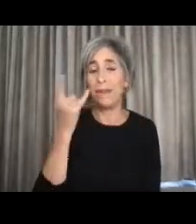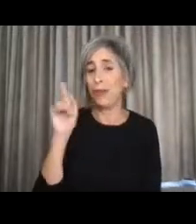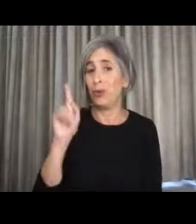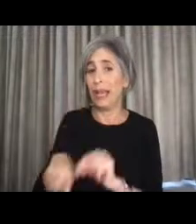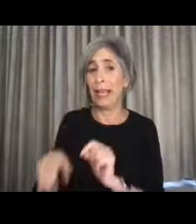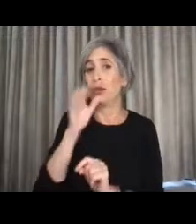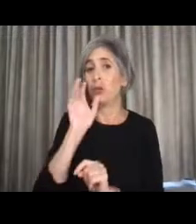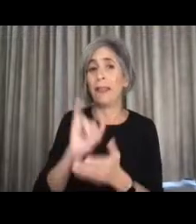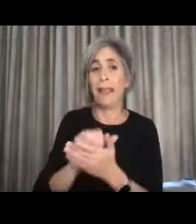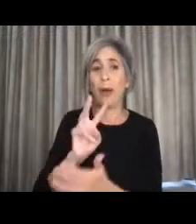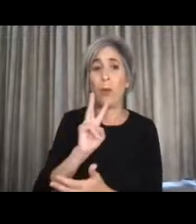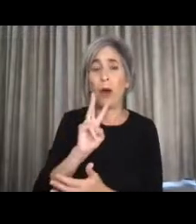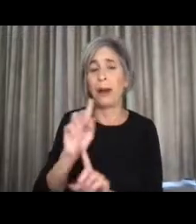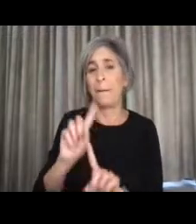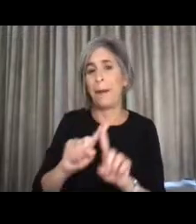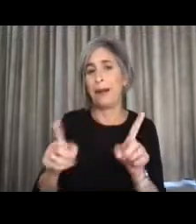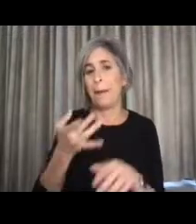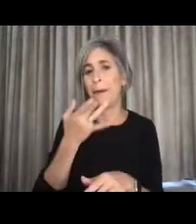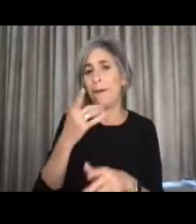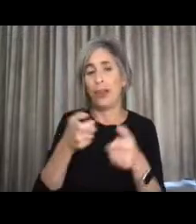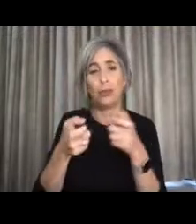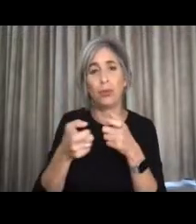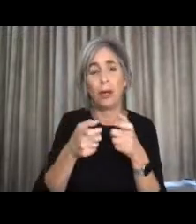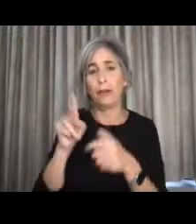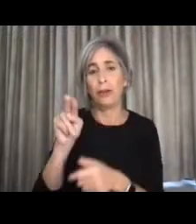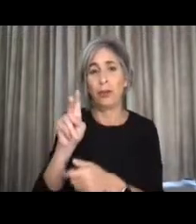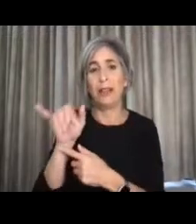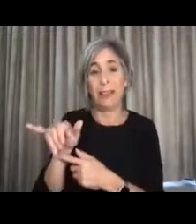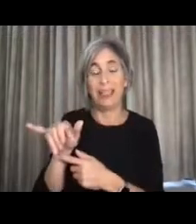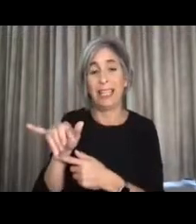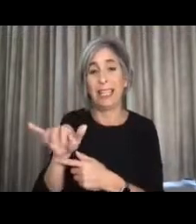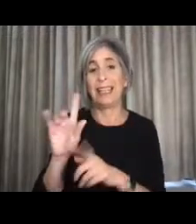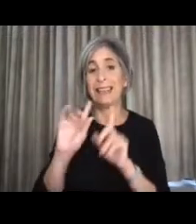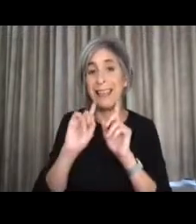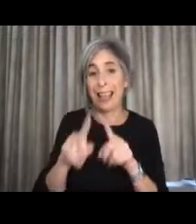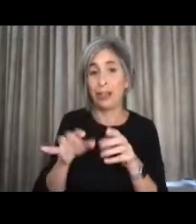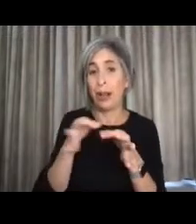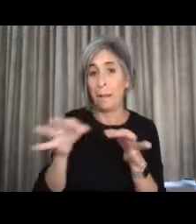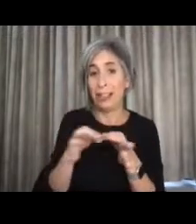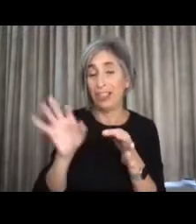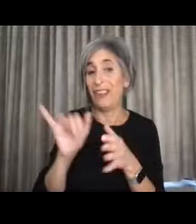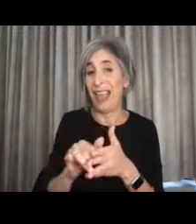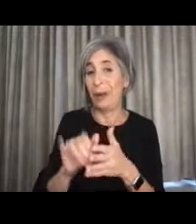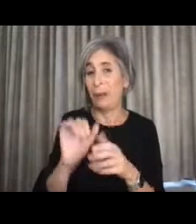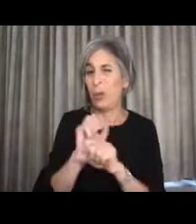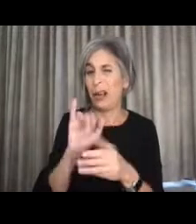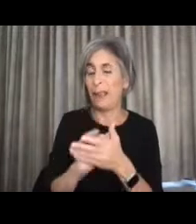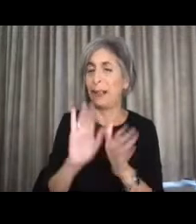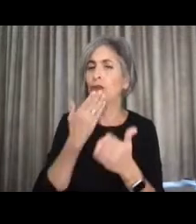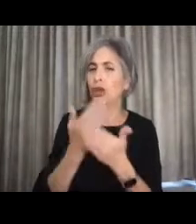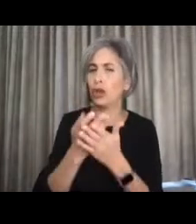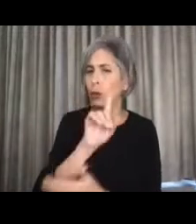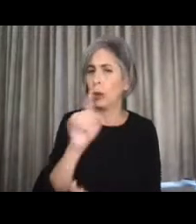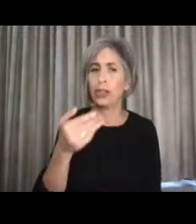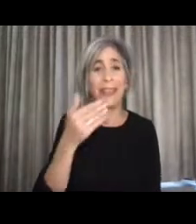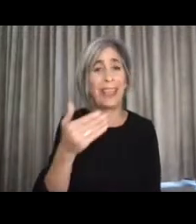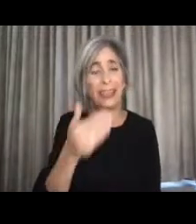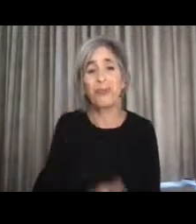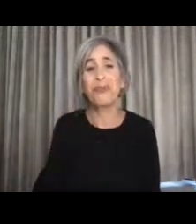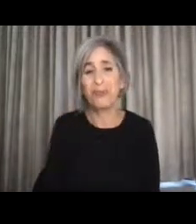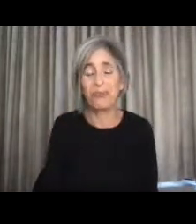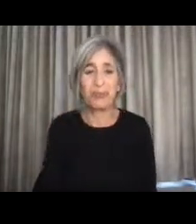water systems, but I prefer that the director of utilities does the messaging on that. So we'll work on that. That's a good question. Thank you so